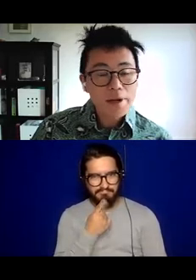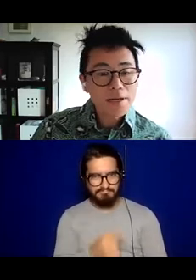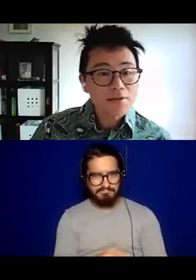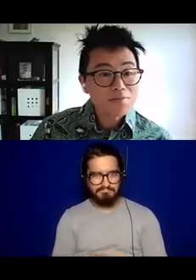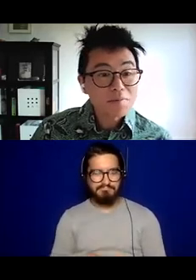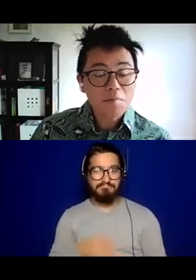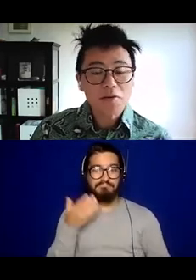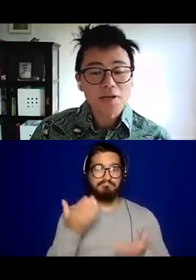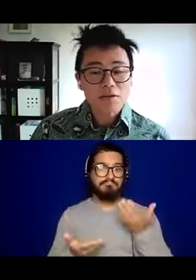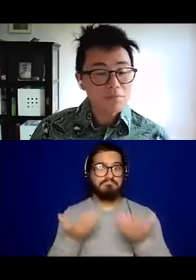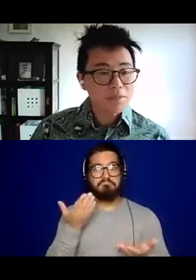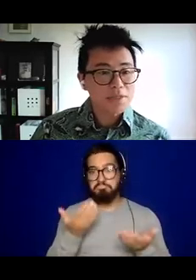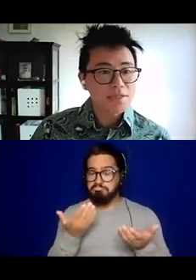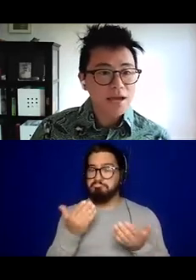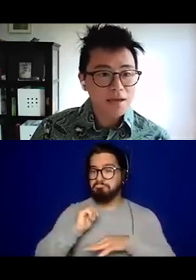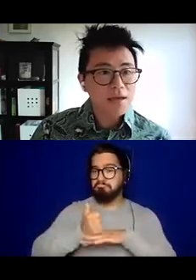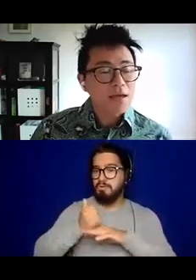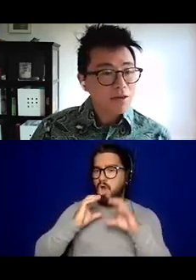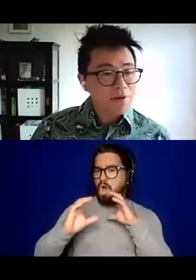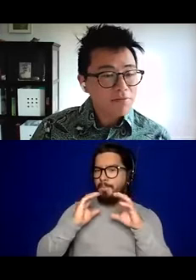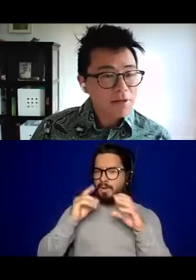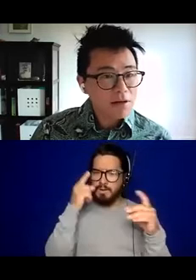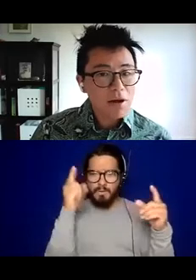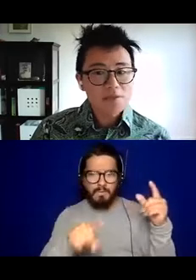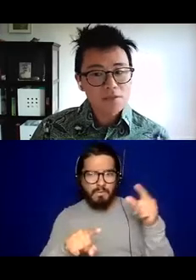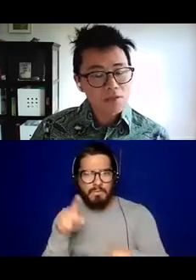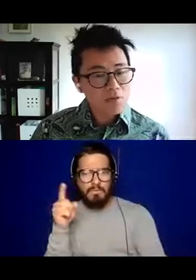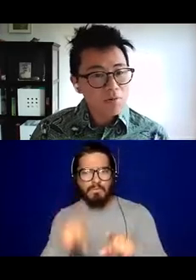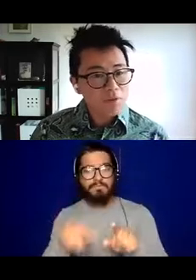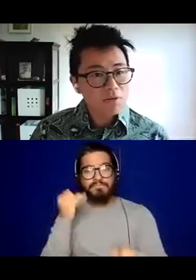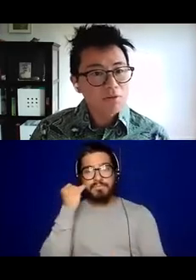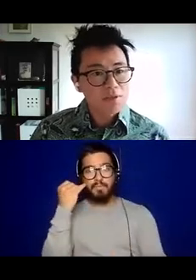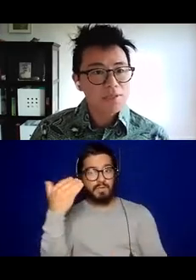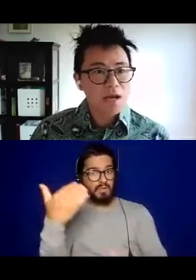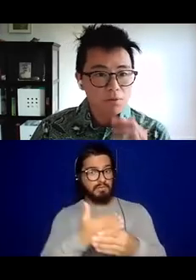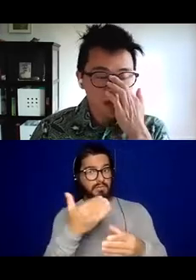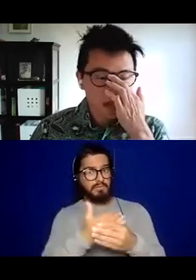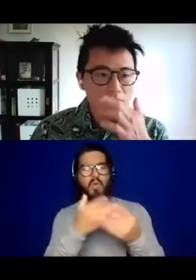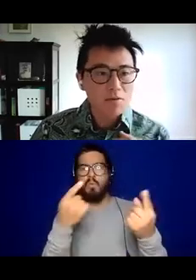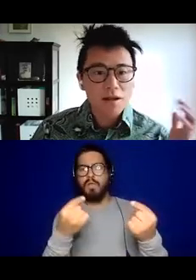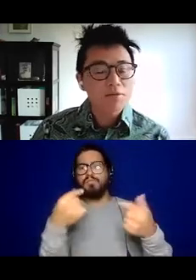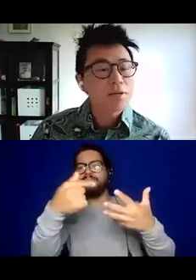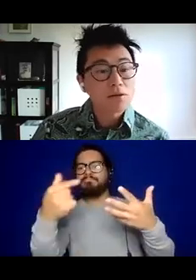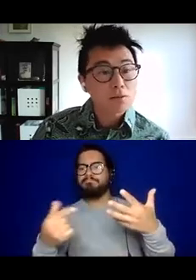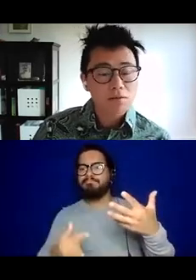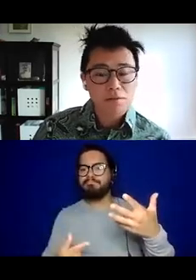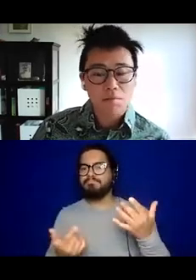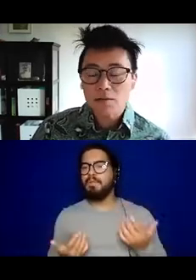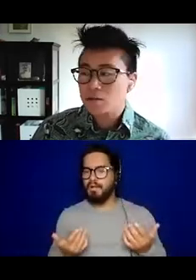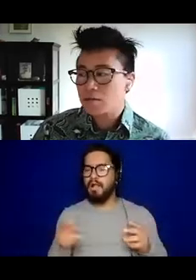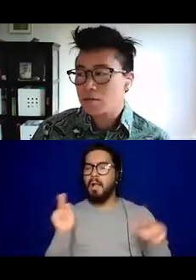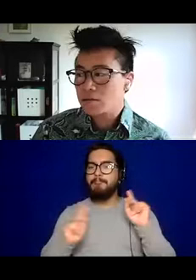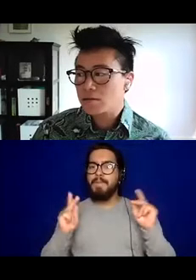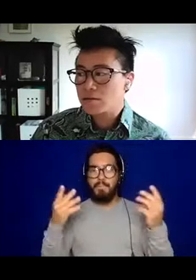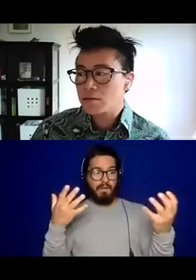Yeah, you might develop some community agreements and say, if we have any interruptions, this is what we'll do and this is how we'll treat them so that everybody knows what to